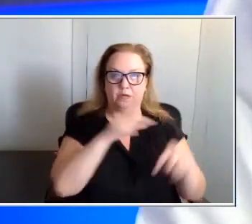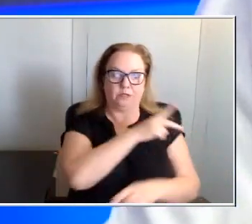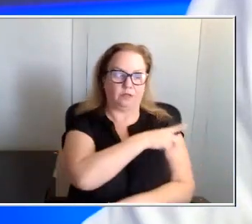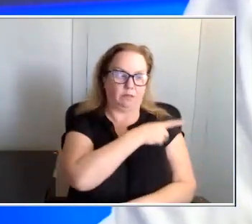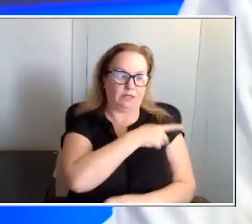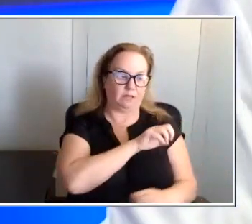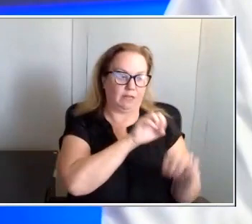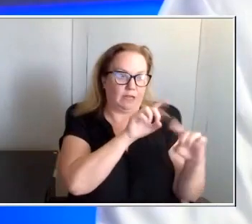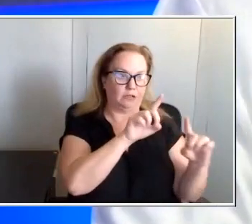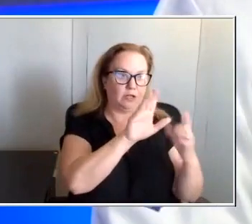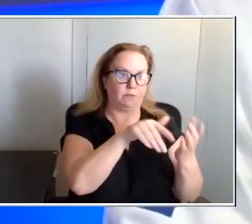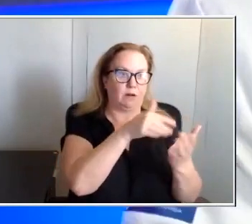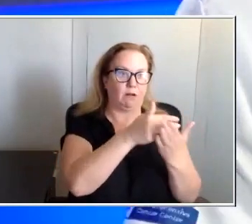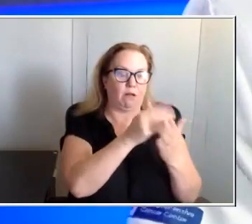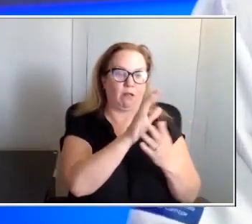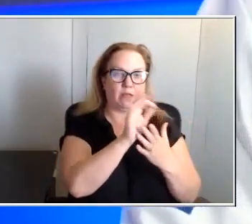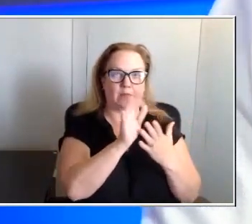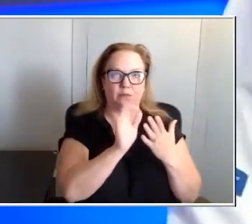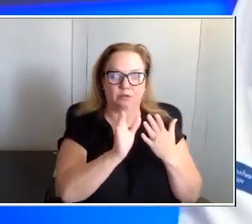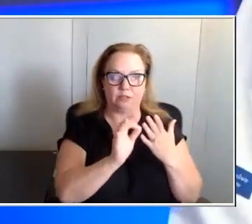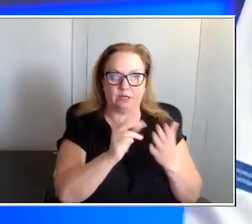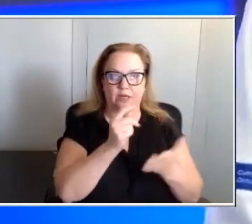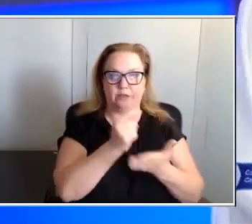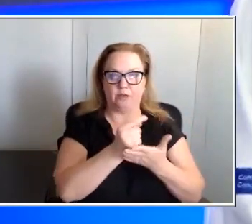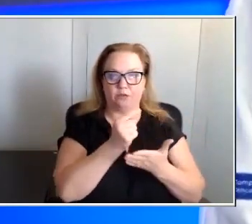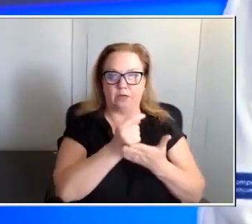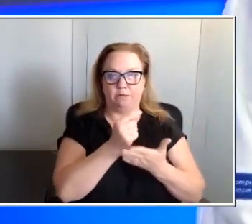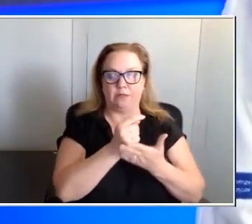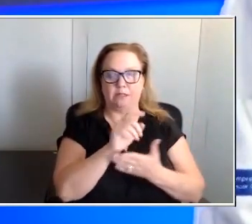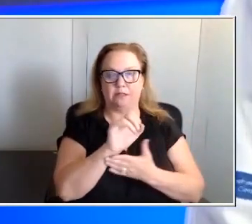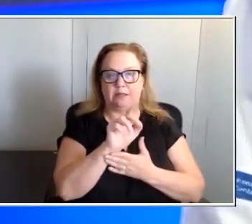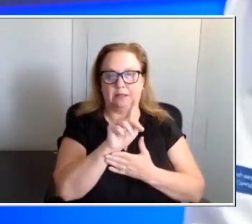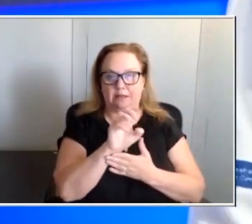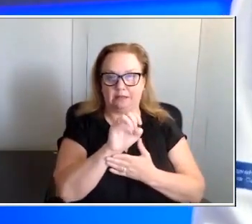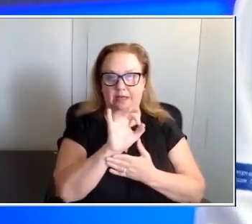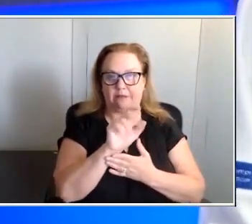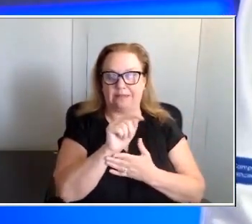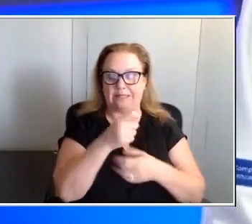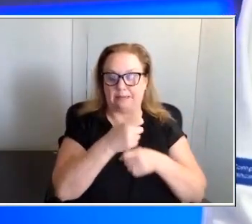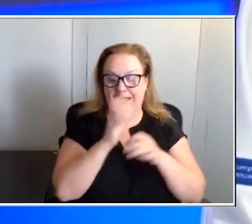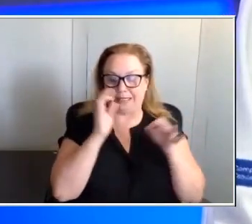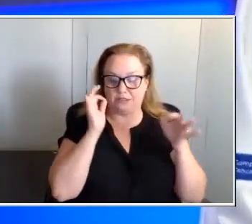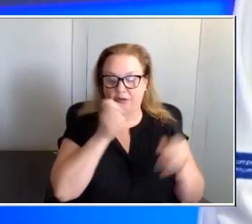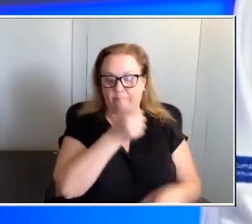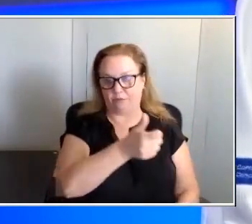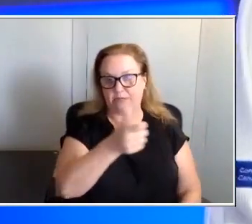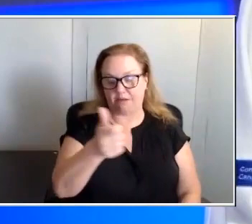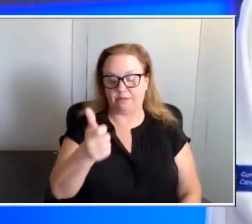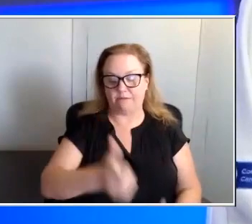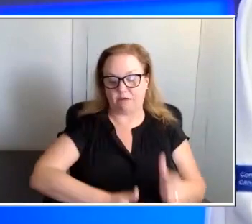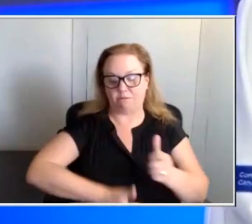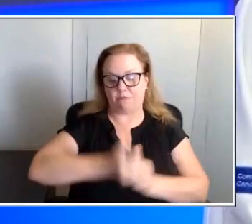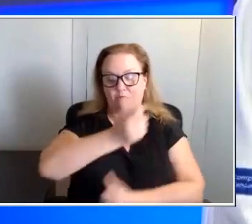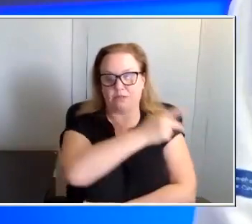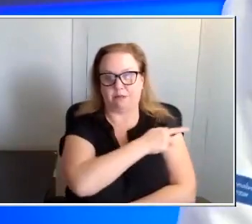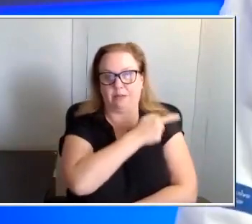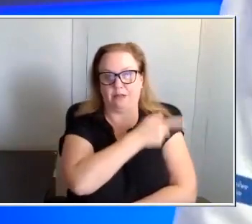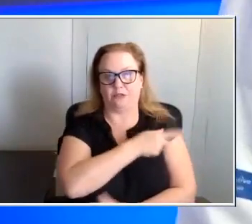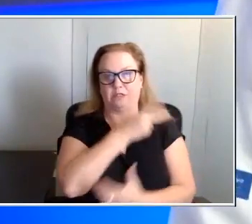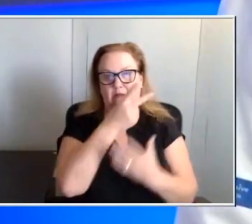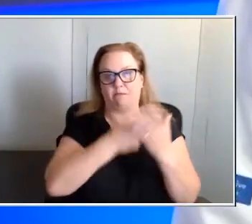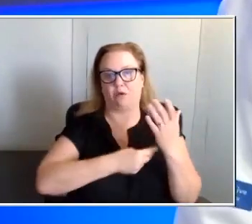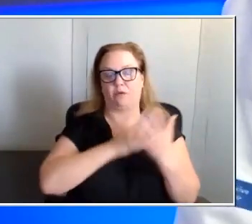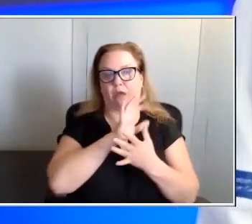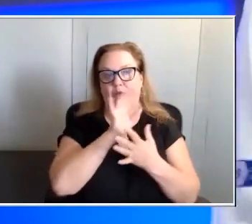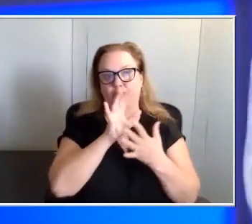the options, what the treatments include, what the side effects are, and then they can make a decision. So for the majority of patients, they have both options. There